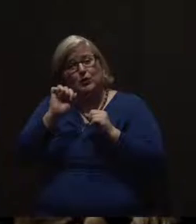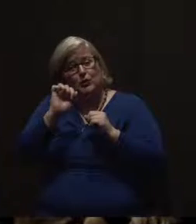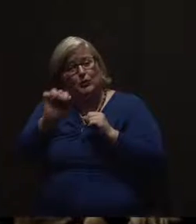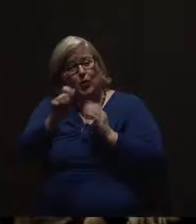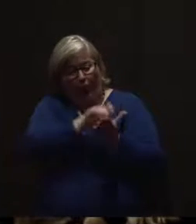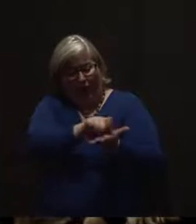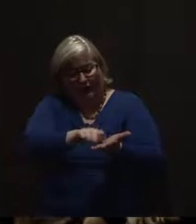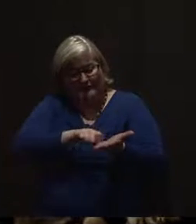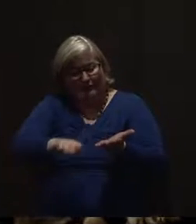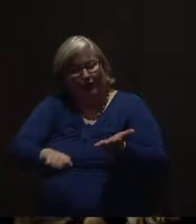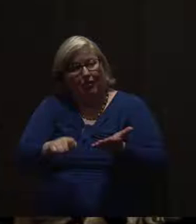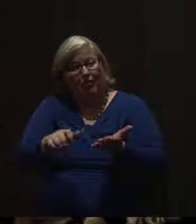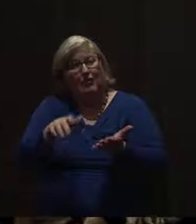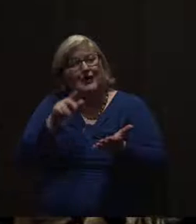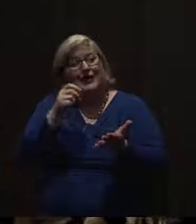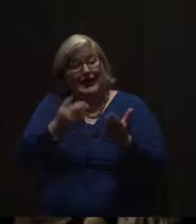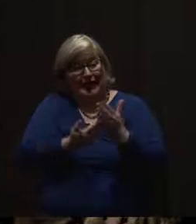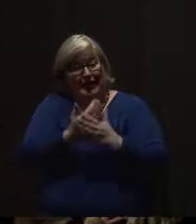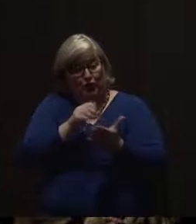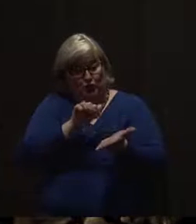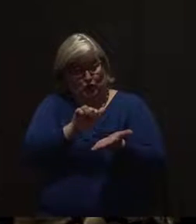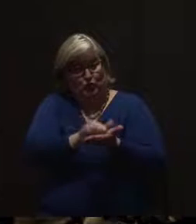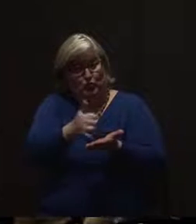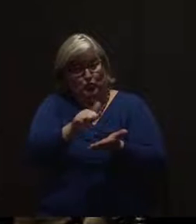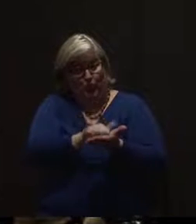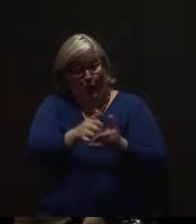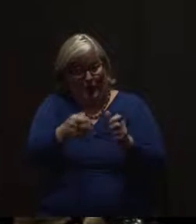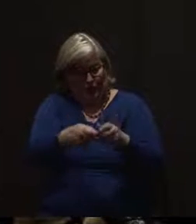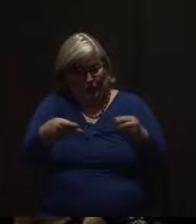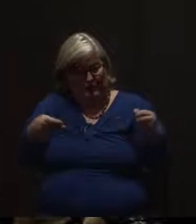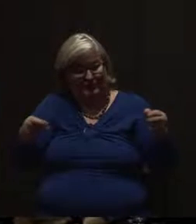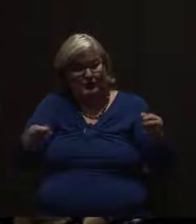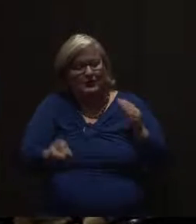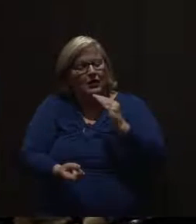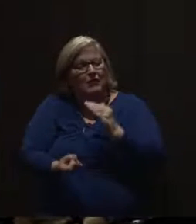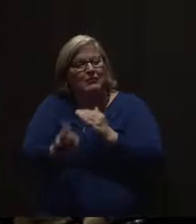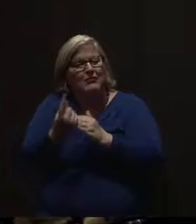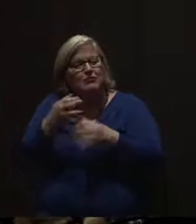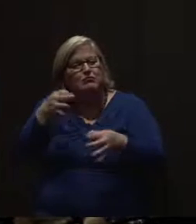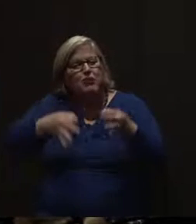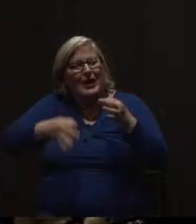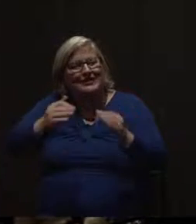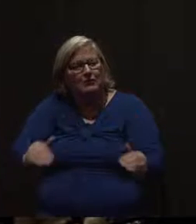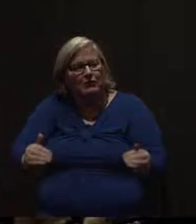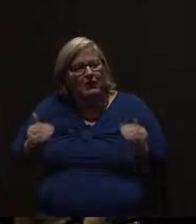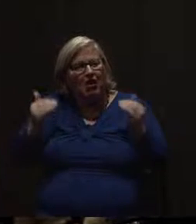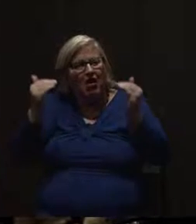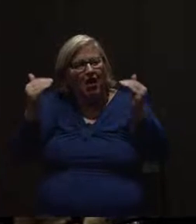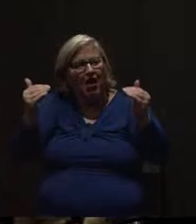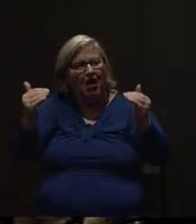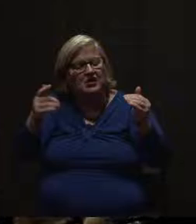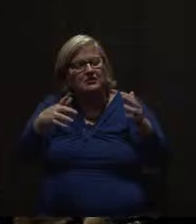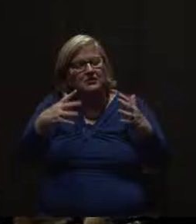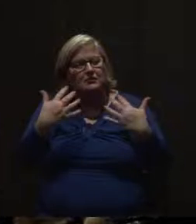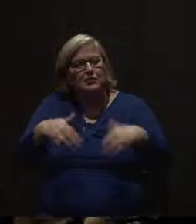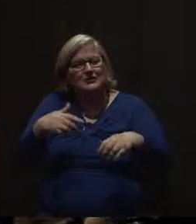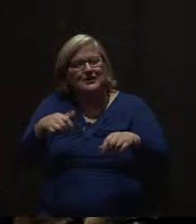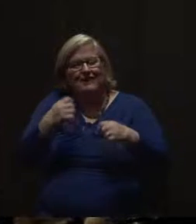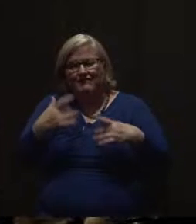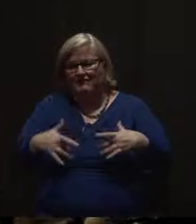order. I think it certainly is an event in my understanding of what is involved.